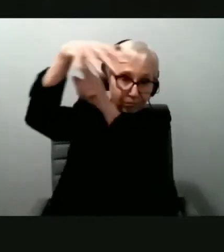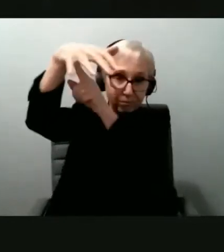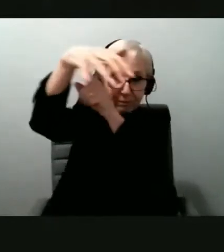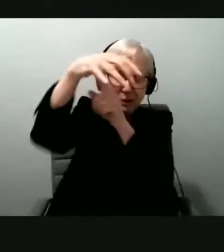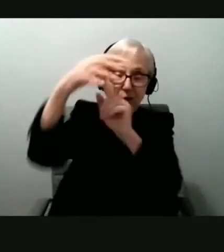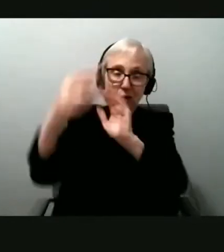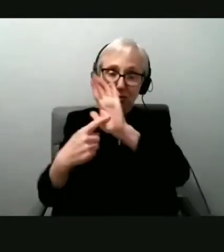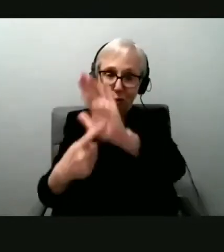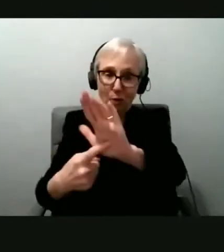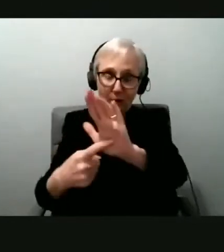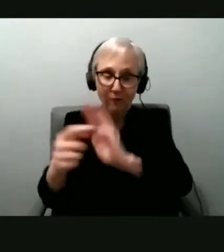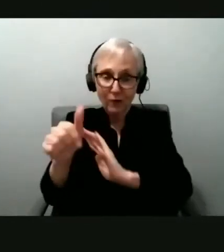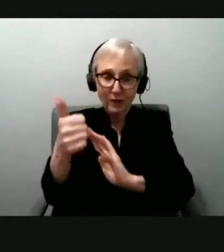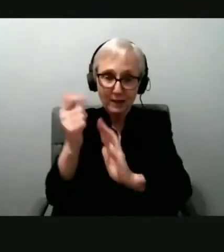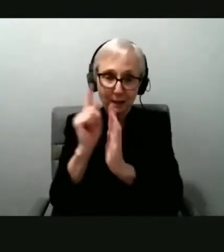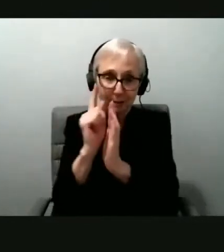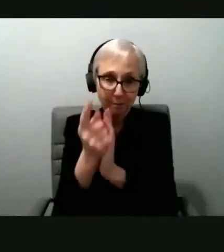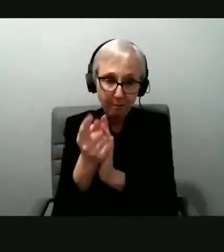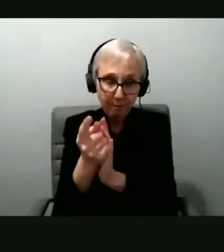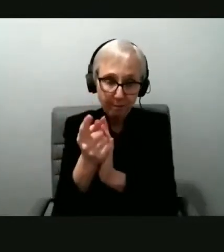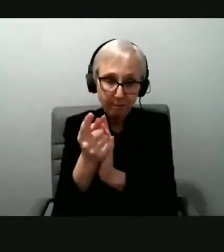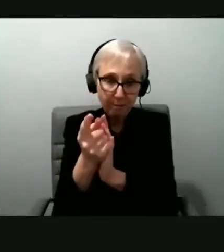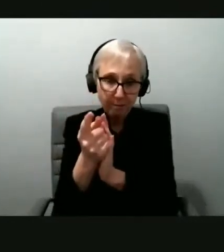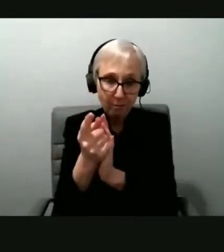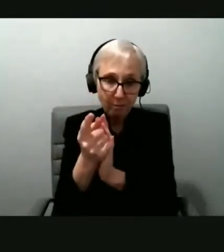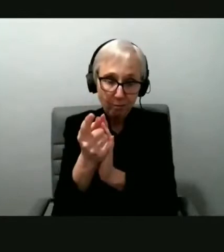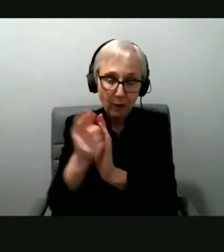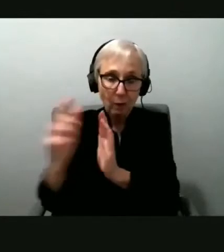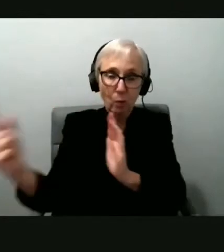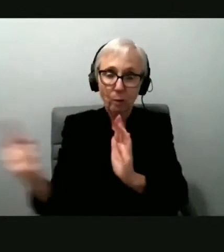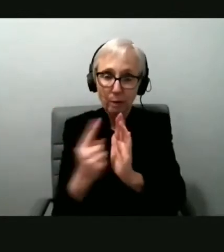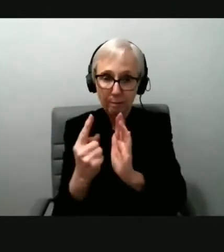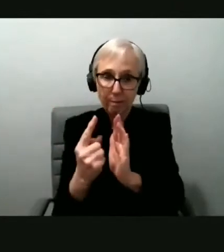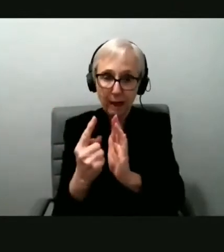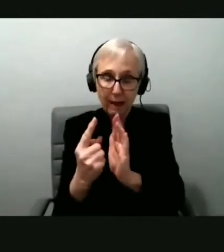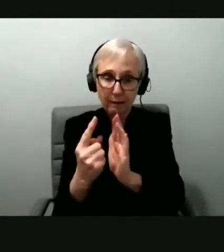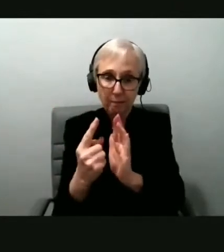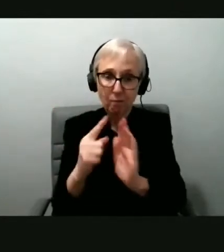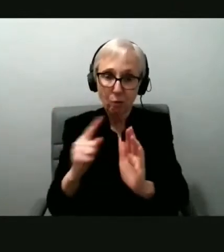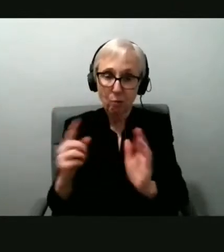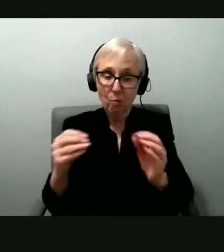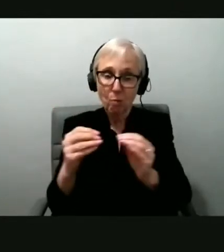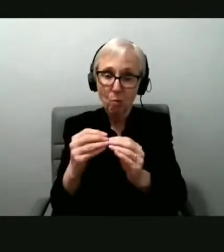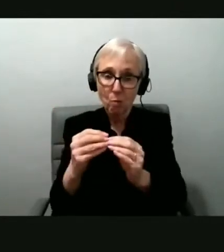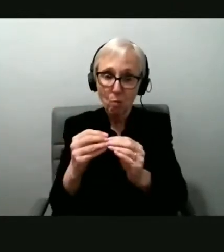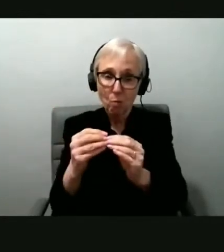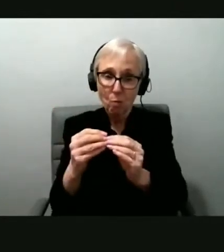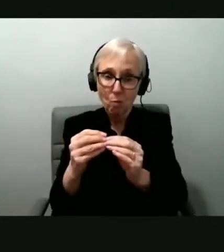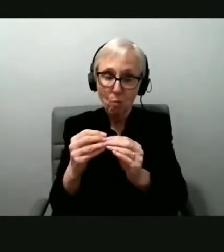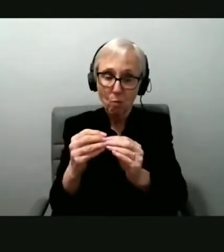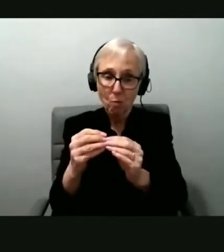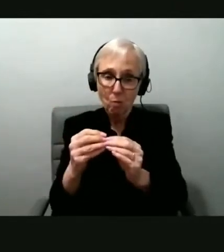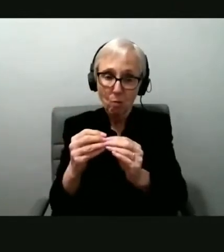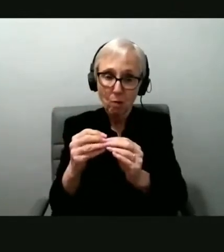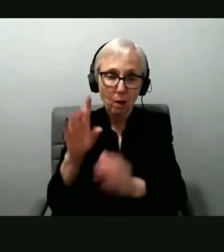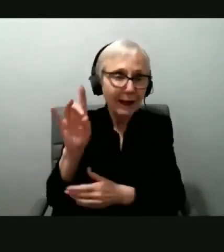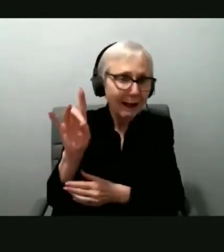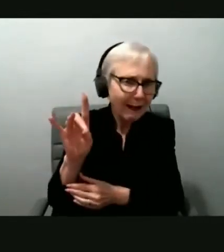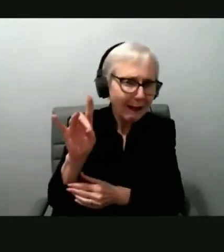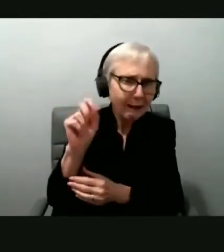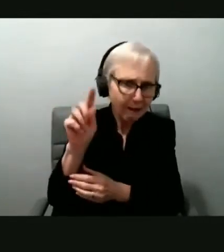minutes. And we will get back on track in... I'm sorry, Adam, is it